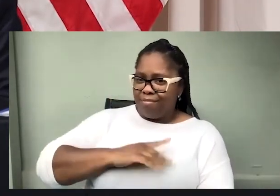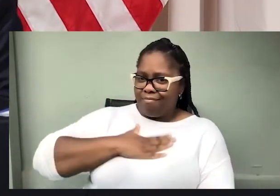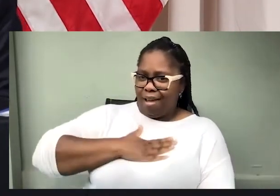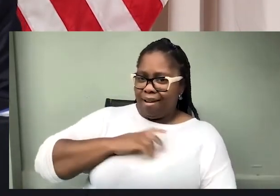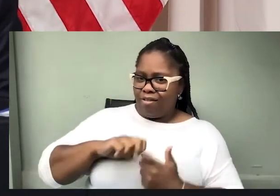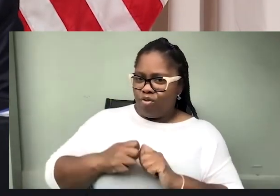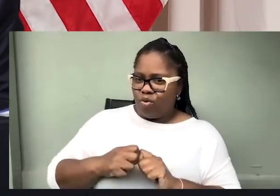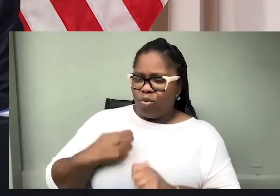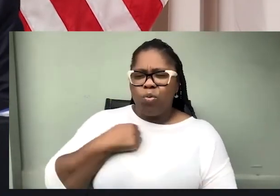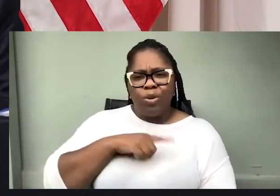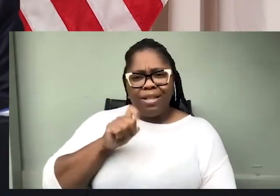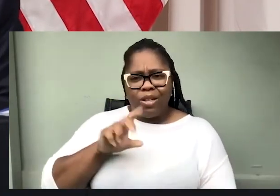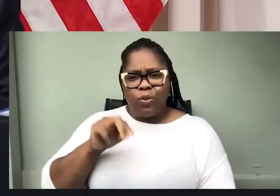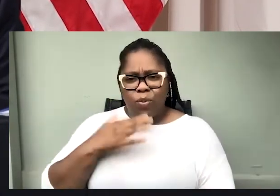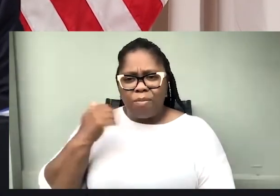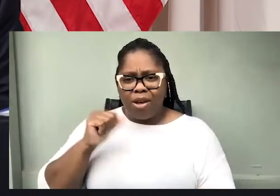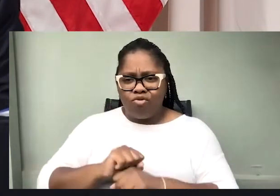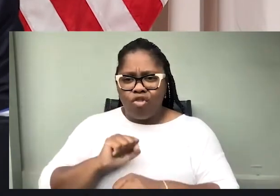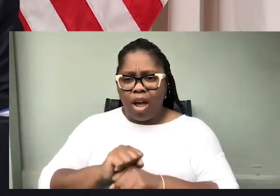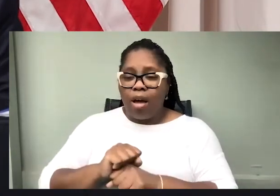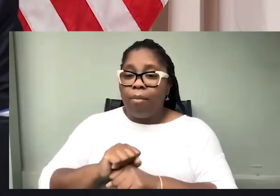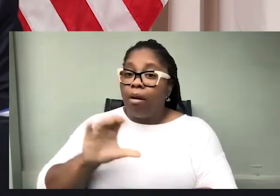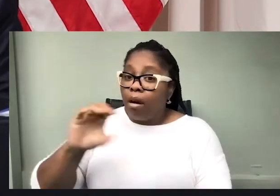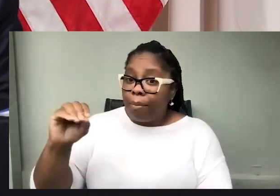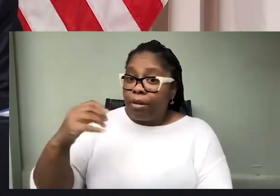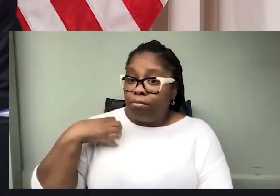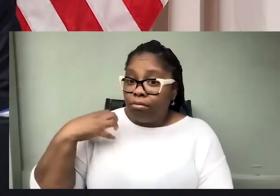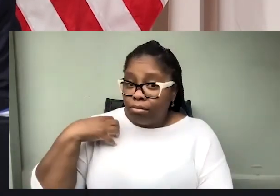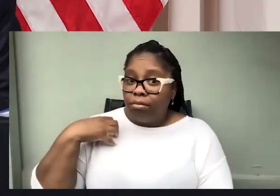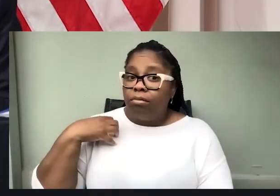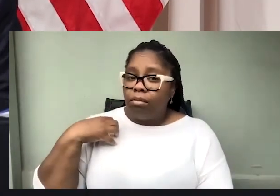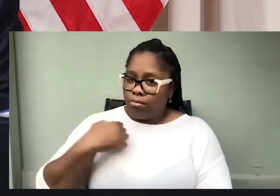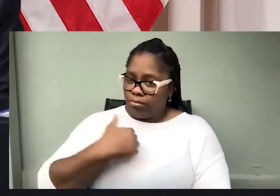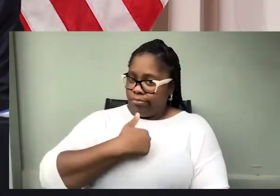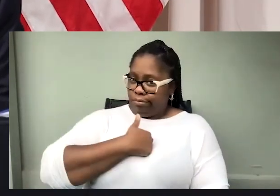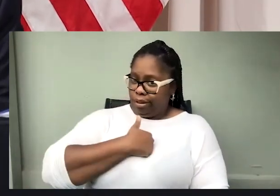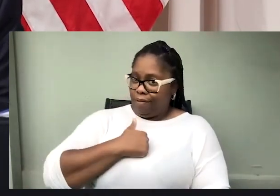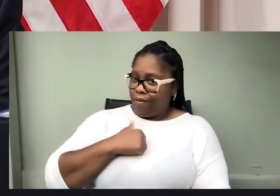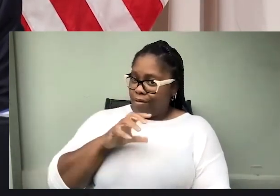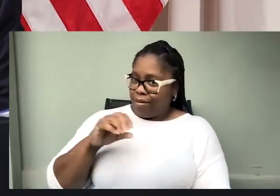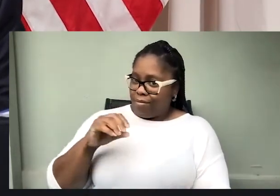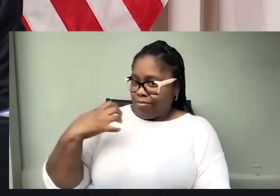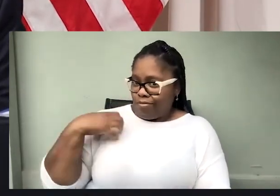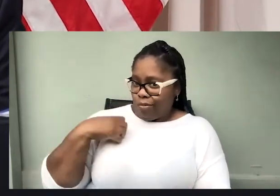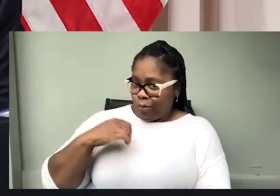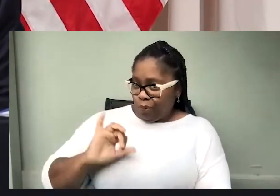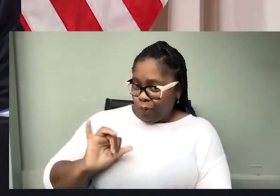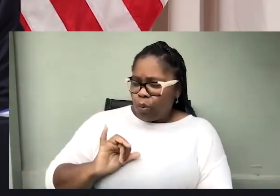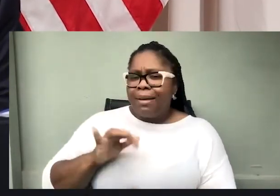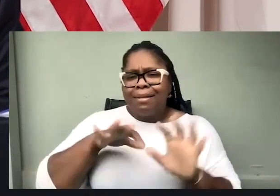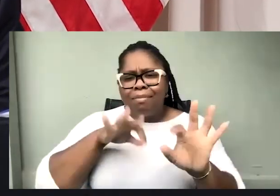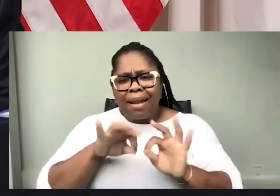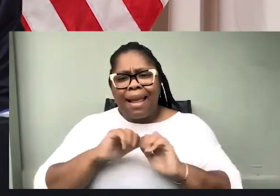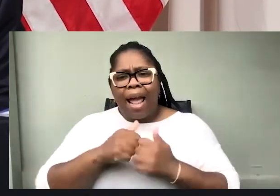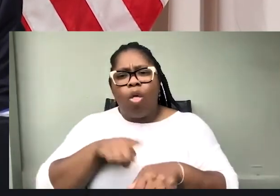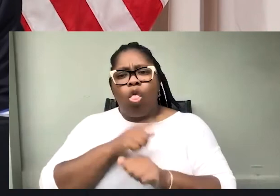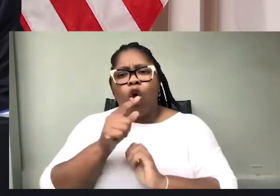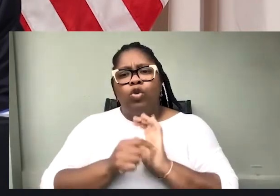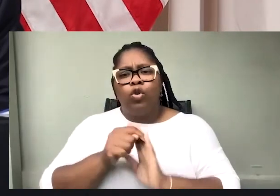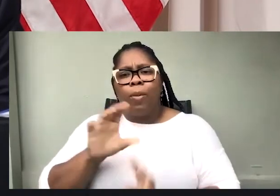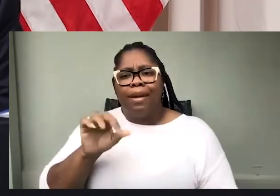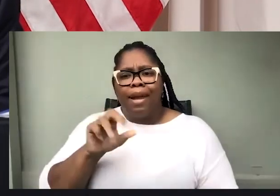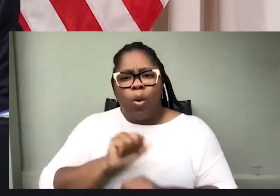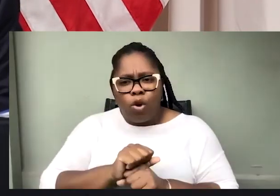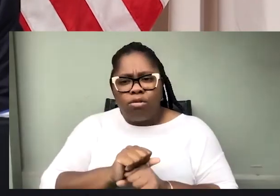better job, employers in particular, I'm also an employer, need to do a better job of explaining how long-term care works and how you